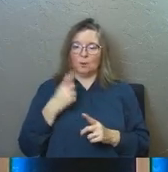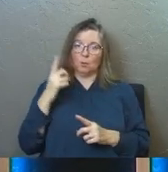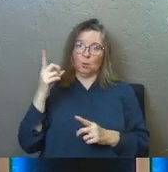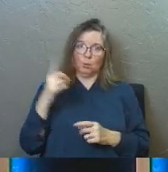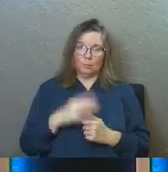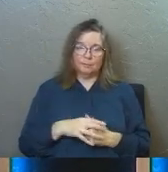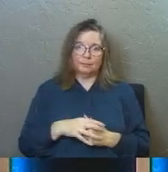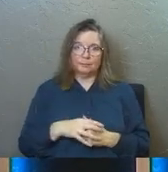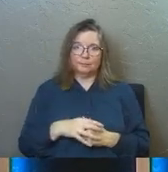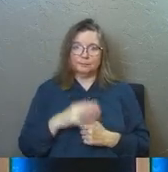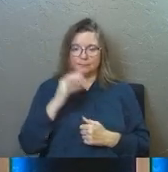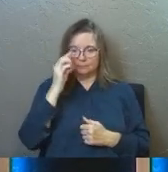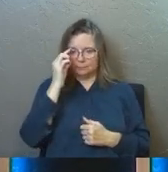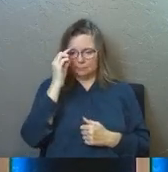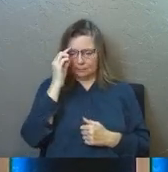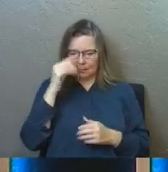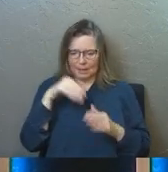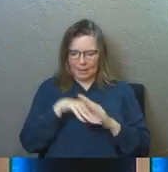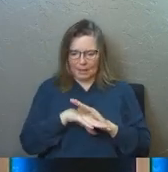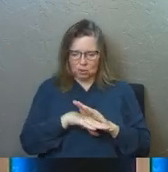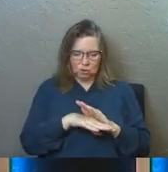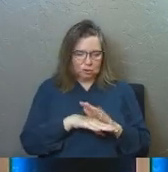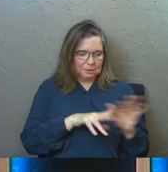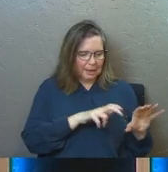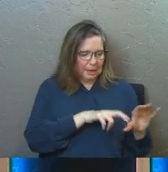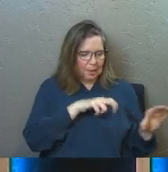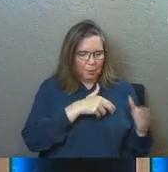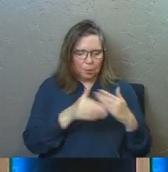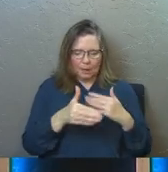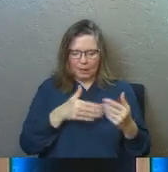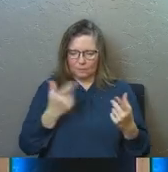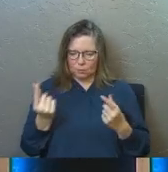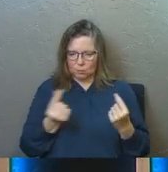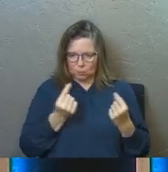you. Enter, exit,